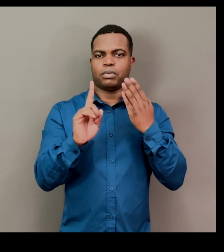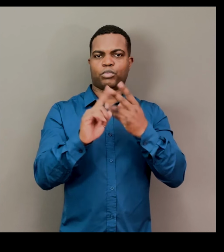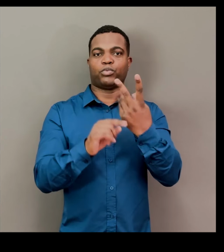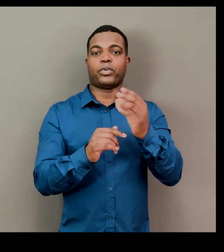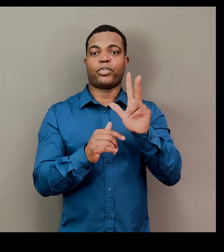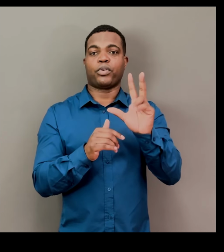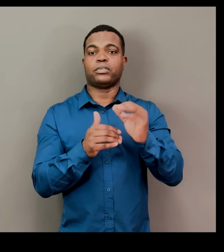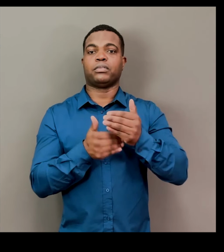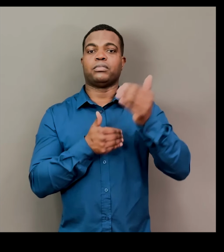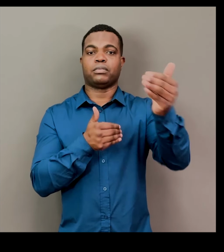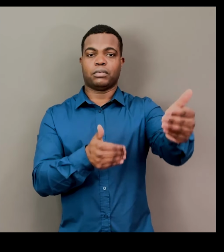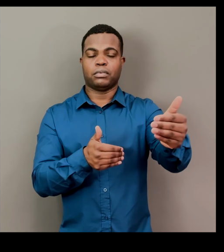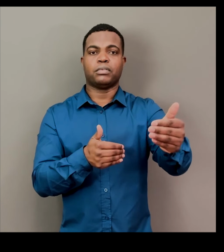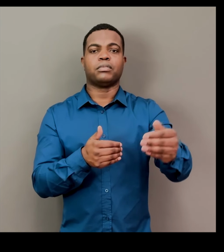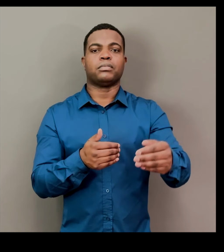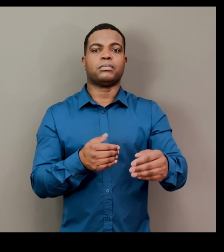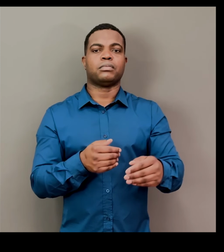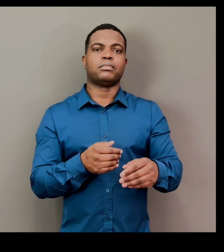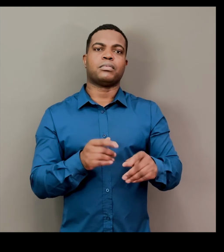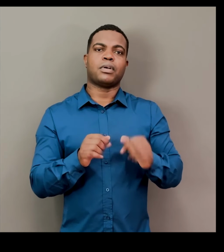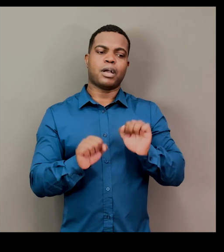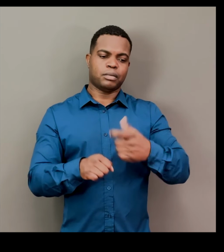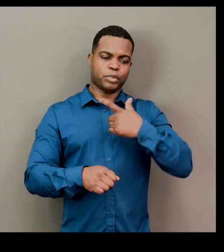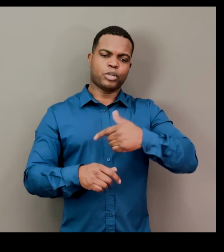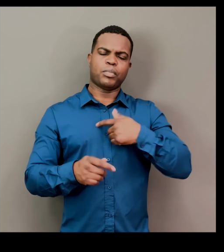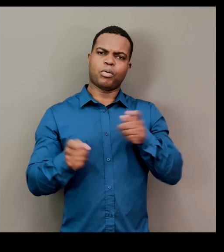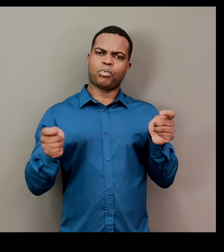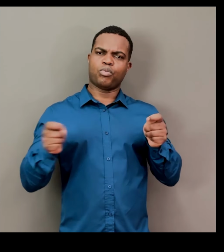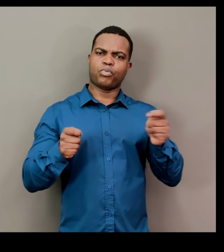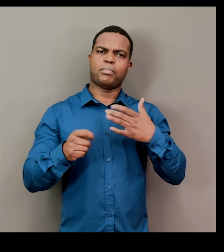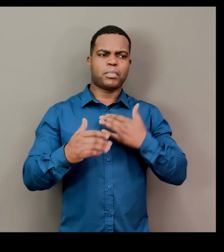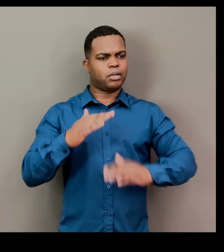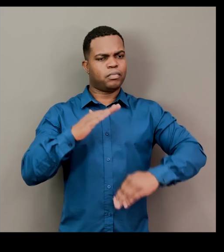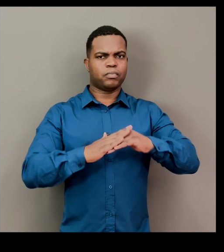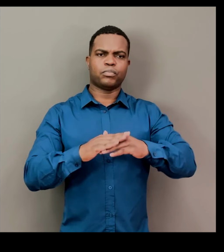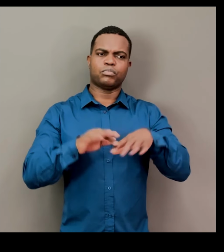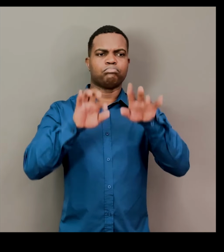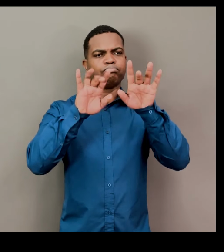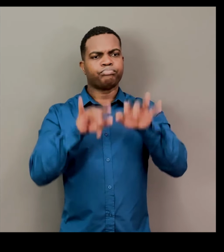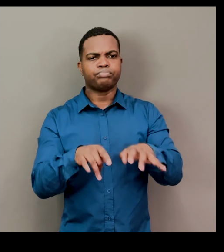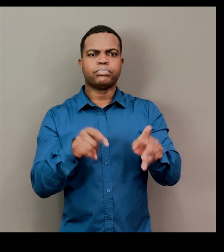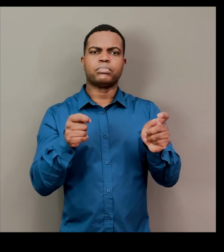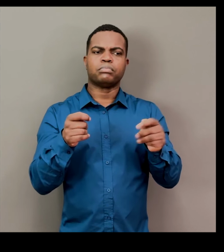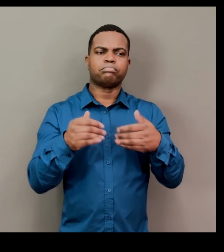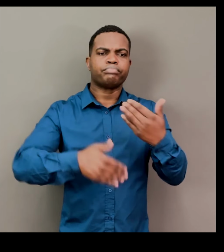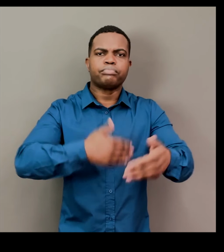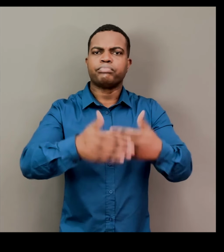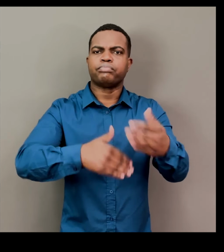over identity transactions and shared personal data.